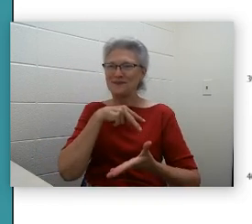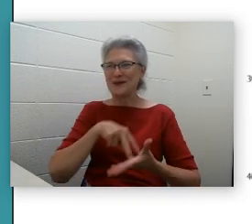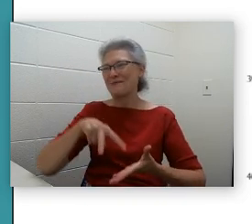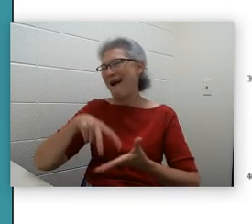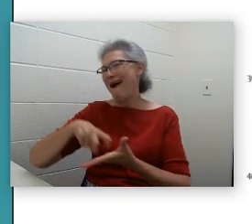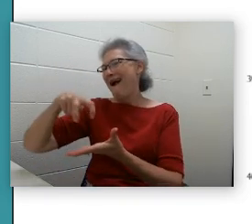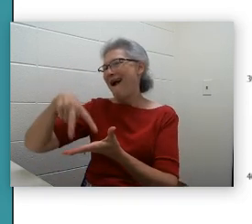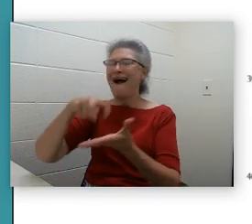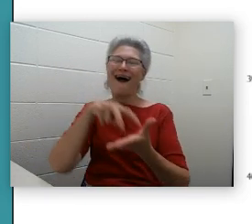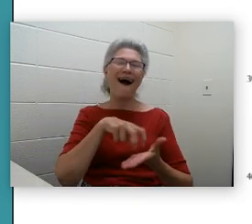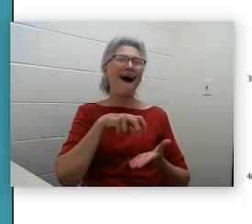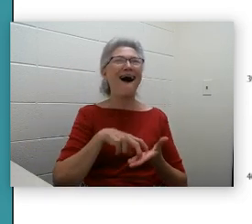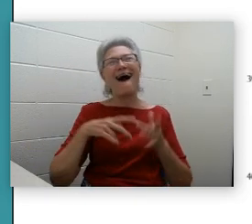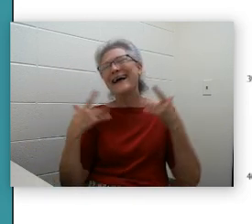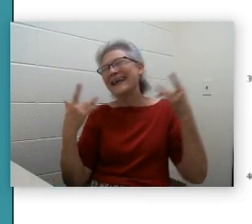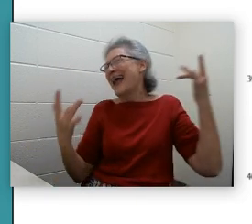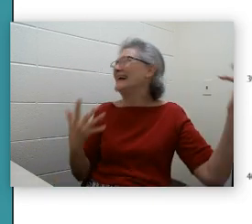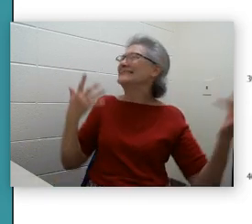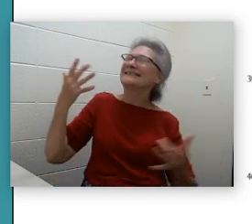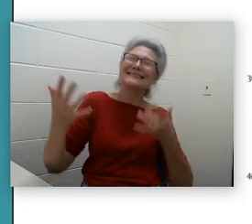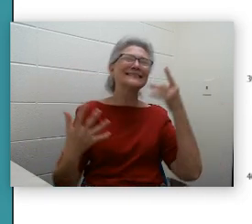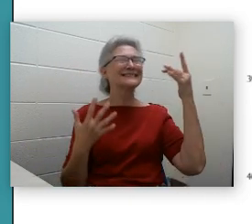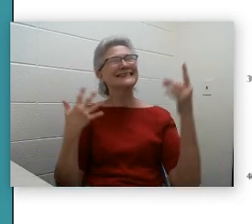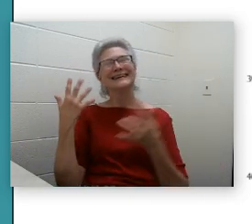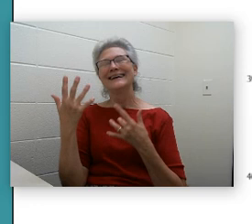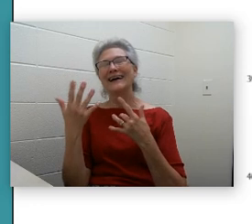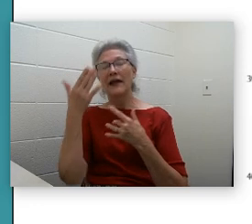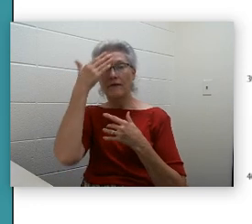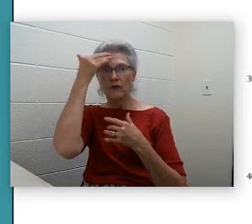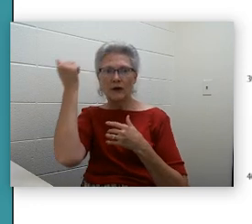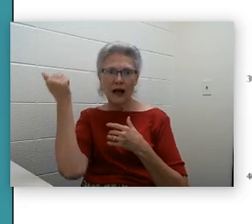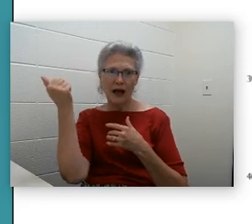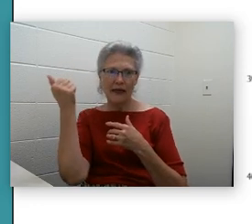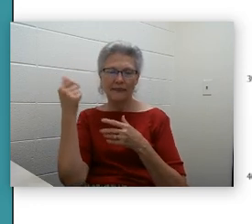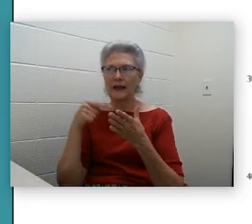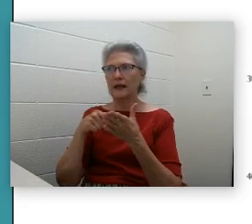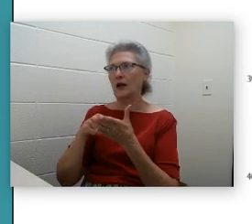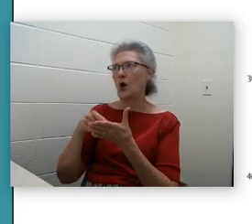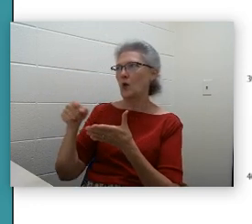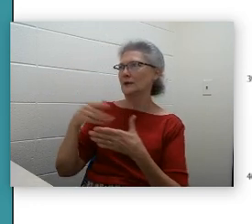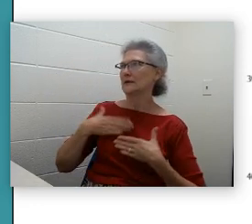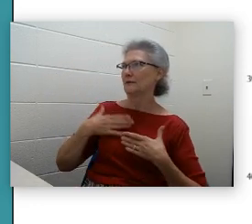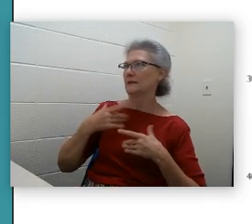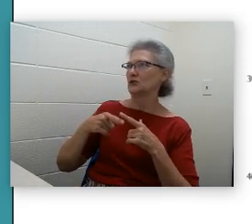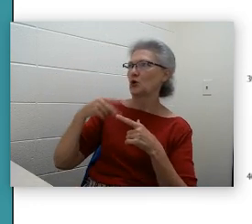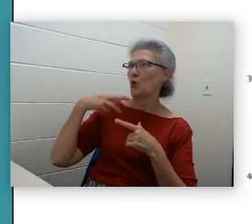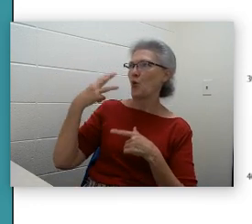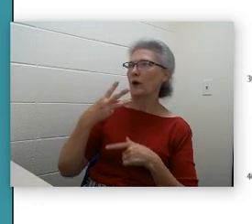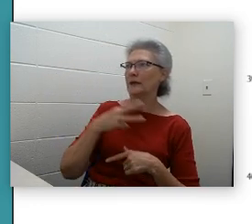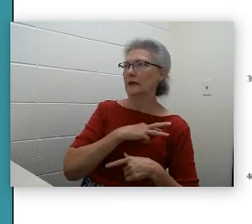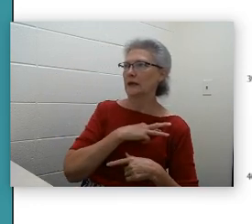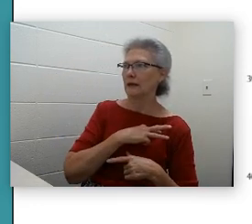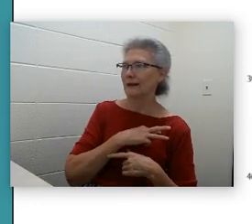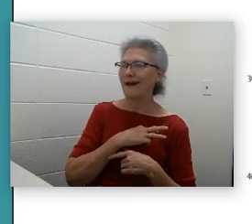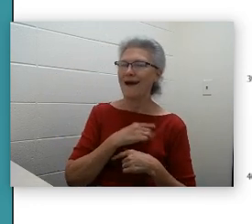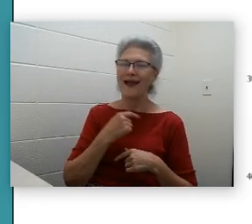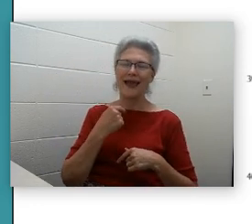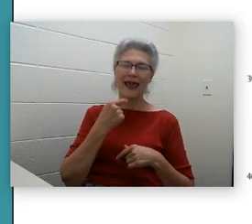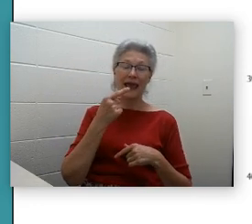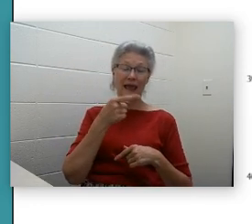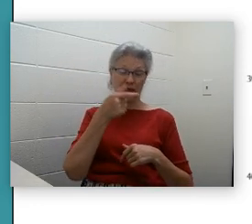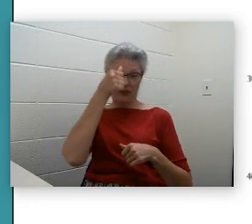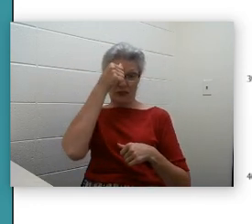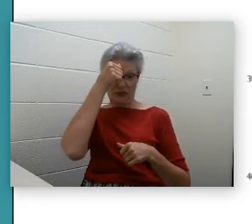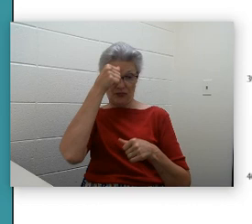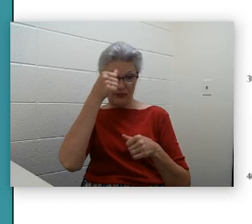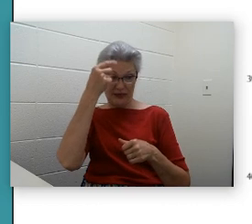the wildest glee. Alas, he had already forgotten that he owed his bliss to Wendy. He thought he had attached the shadow